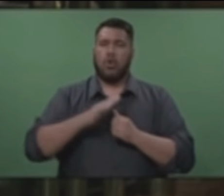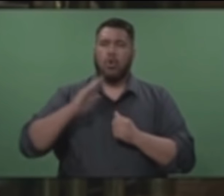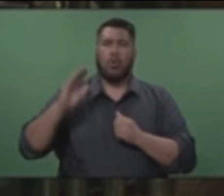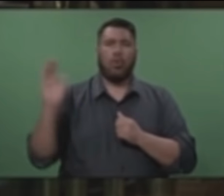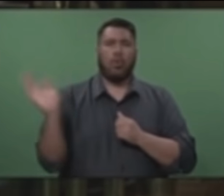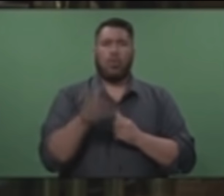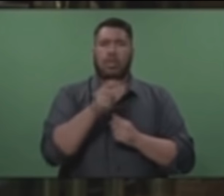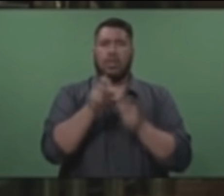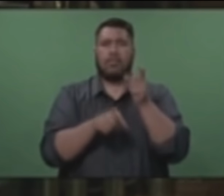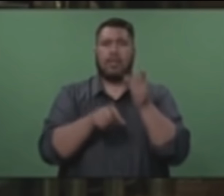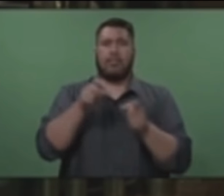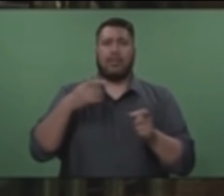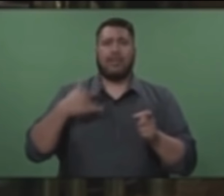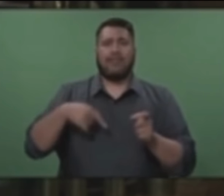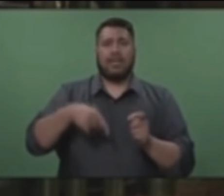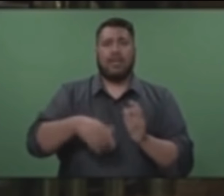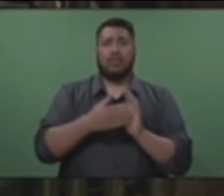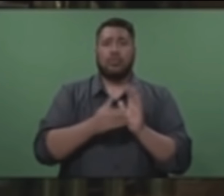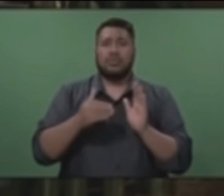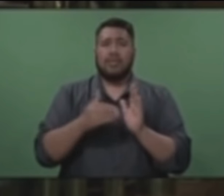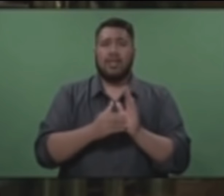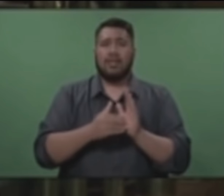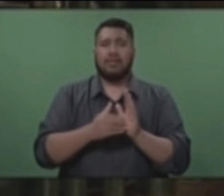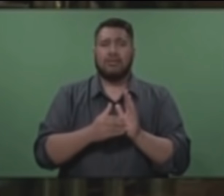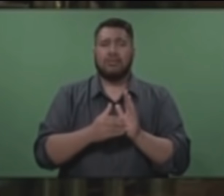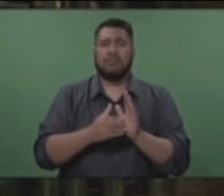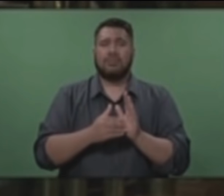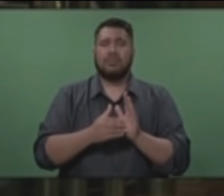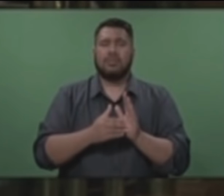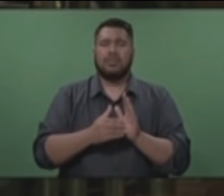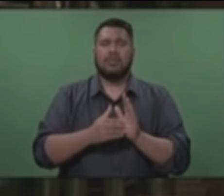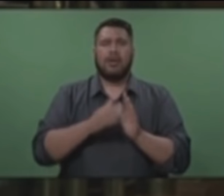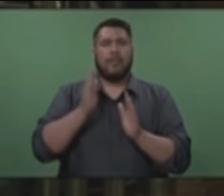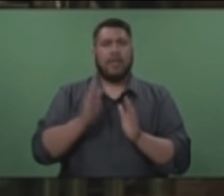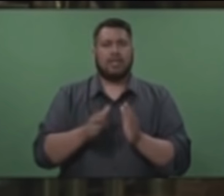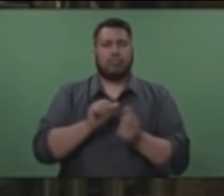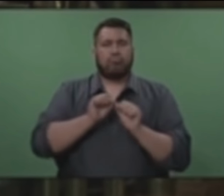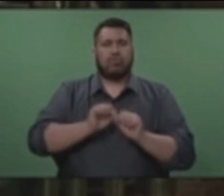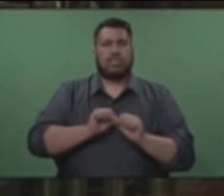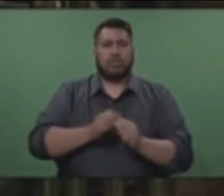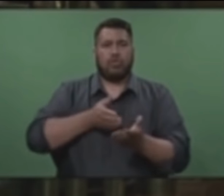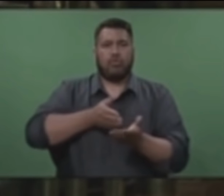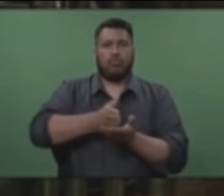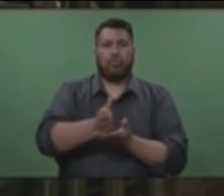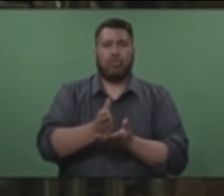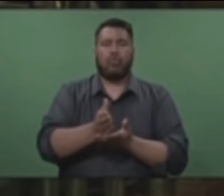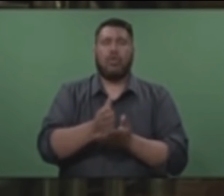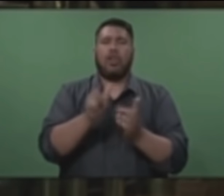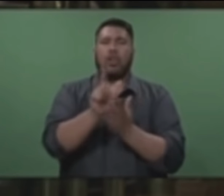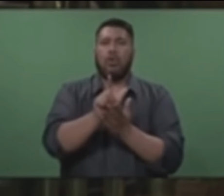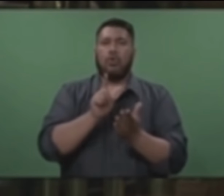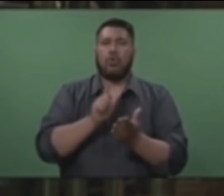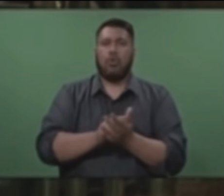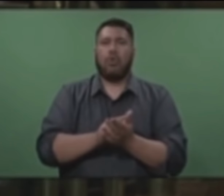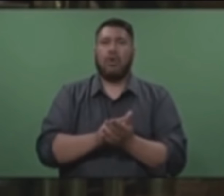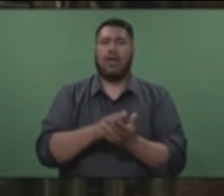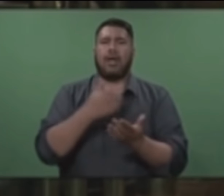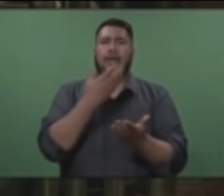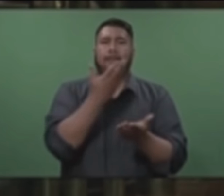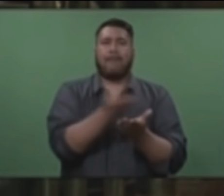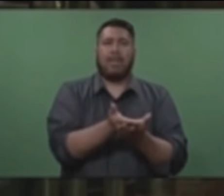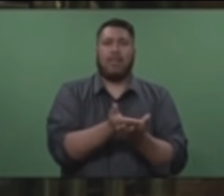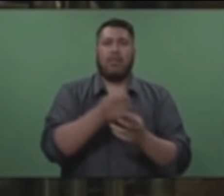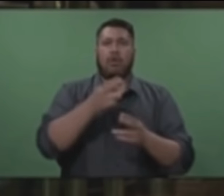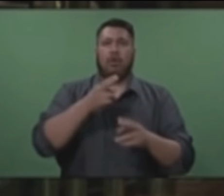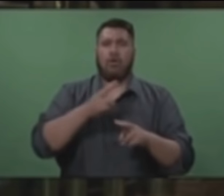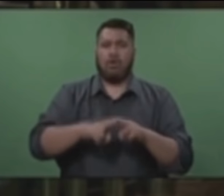country has been recorded more fully in our Bill of Rights. It is worth remembering what that bill